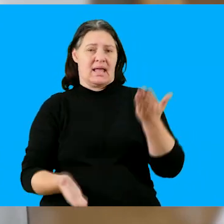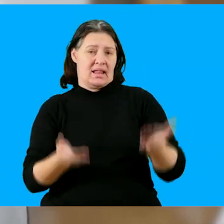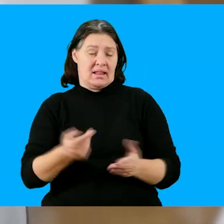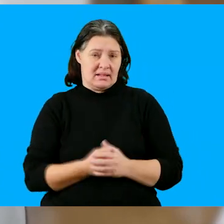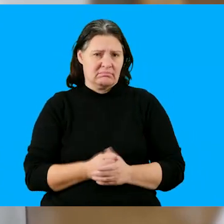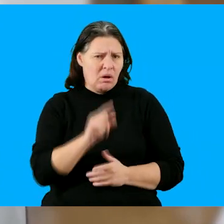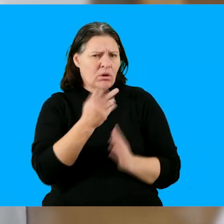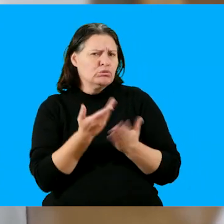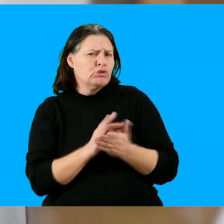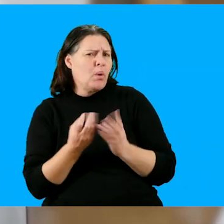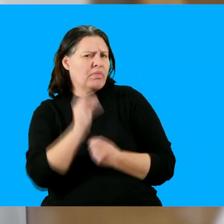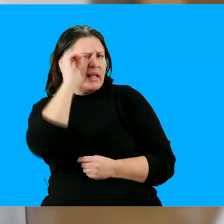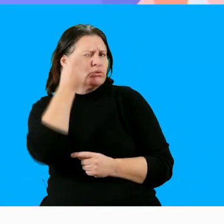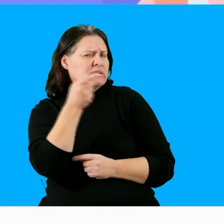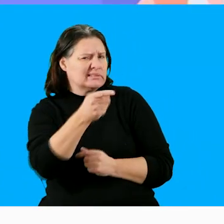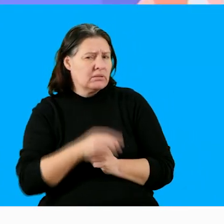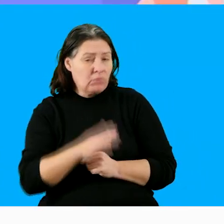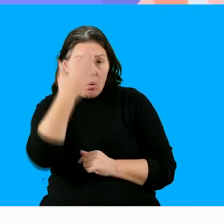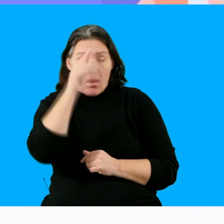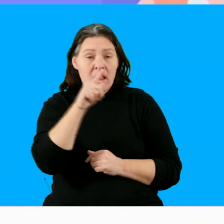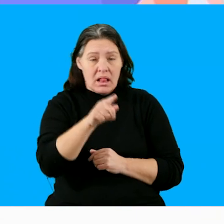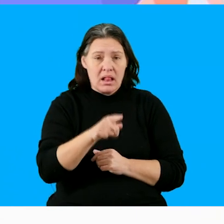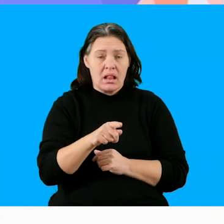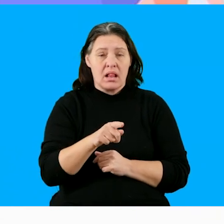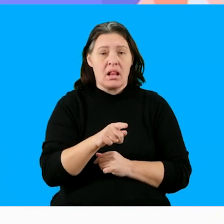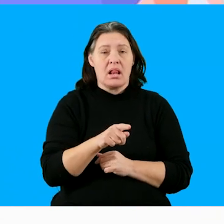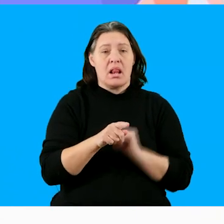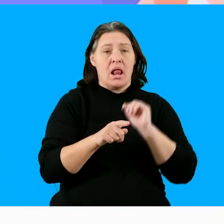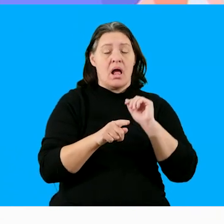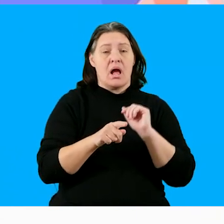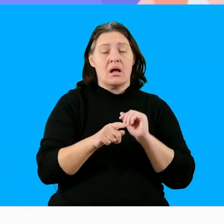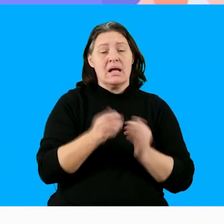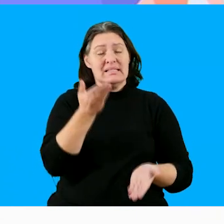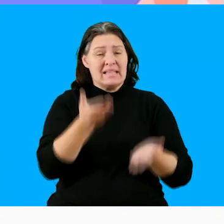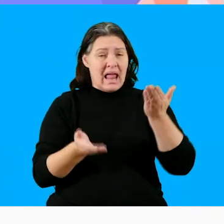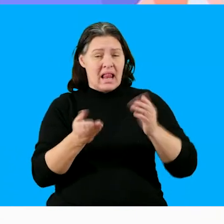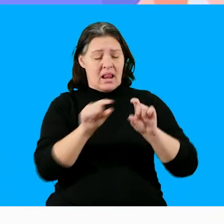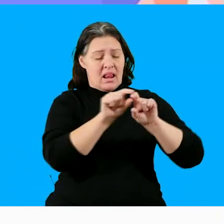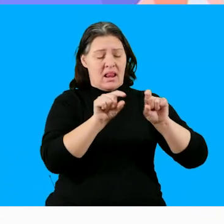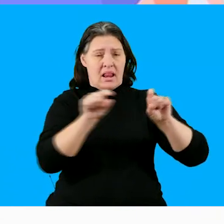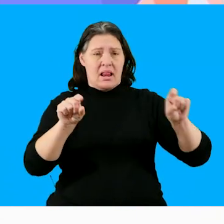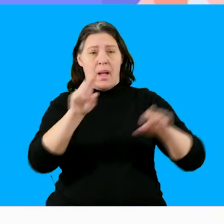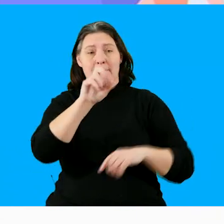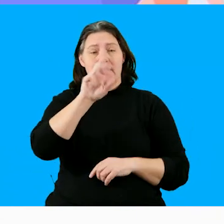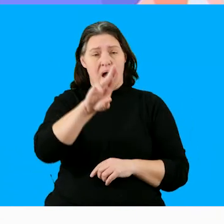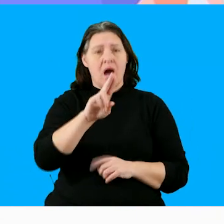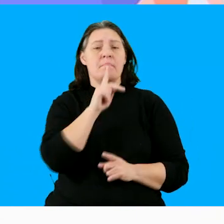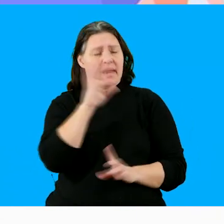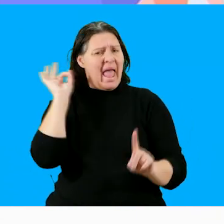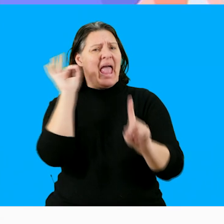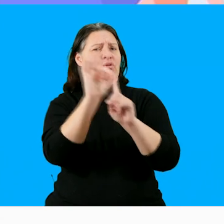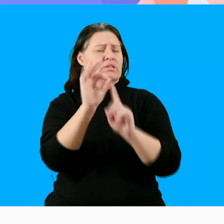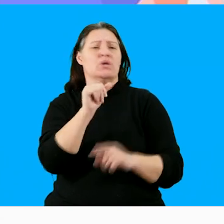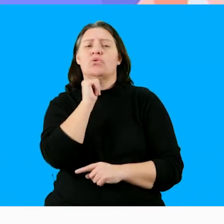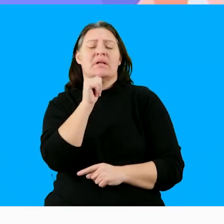share something very interesting with you. Did you know that bar scales are the most commonly used scales? Right? It stays